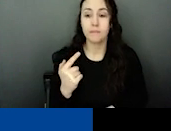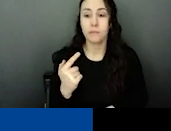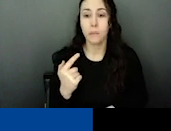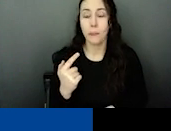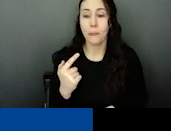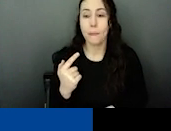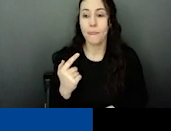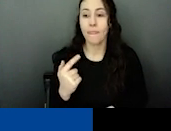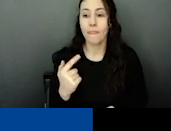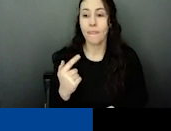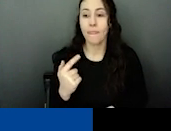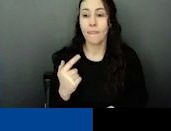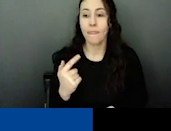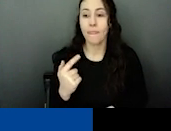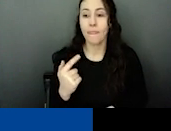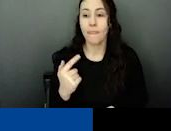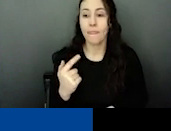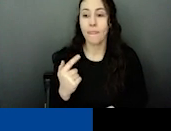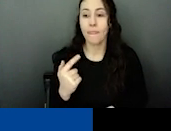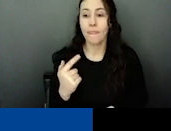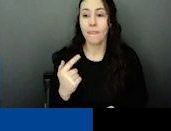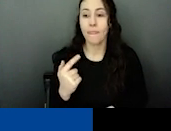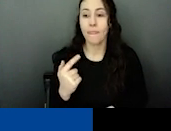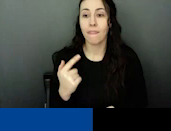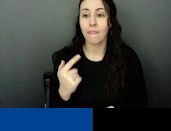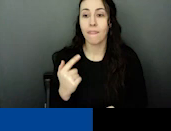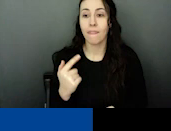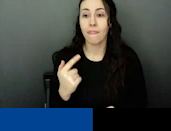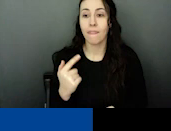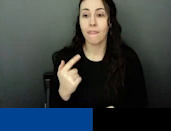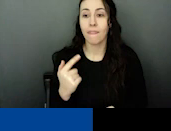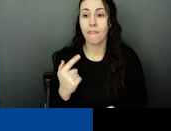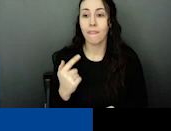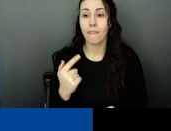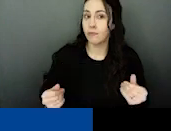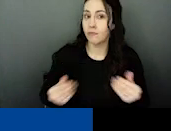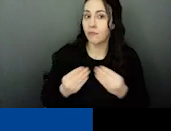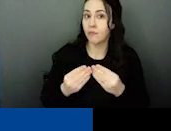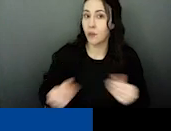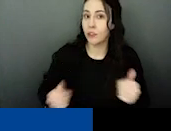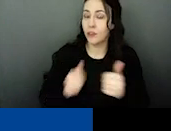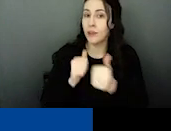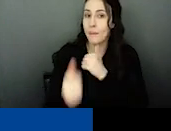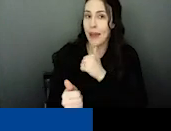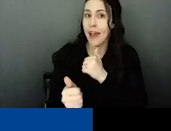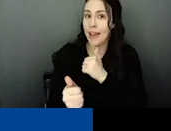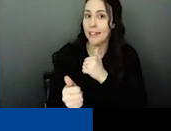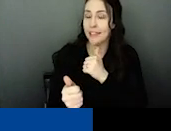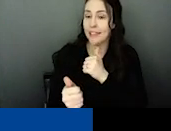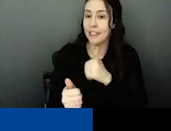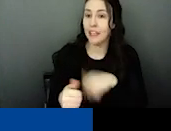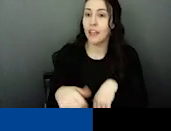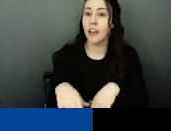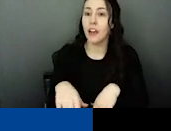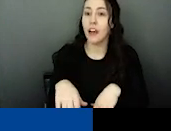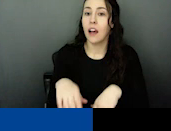there was a resolution that passed in order to include the DEI in the